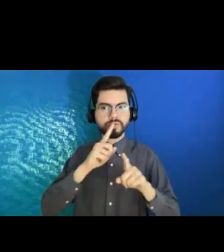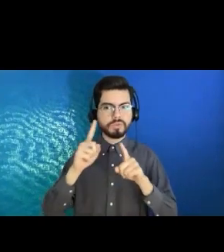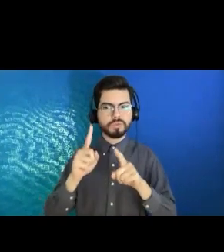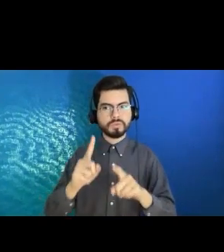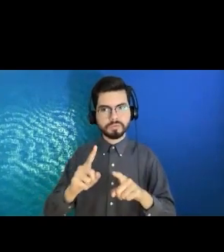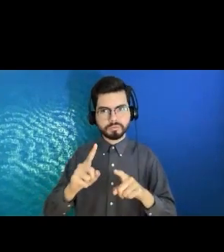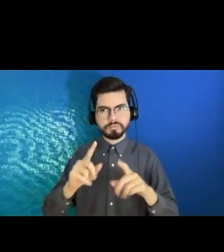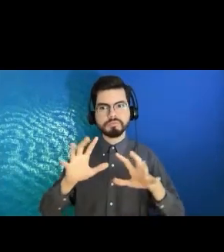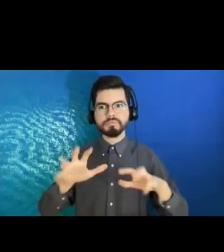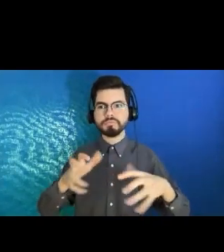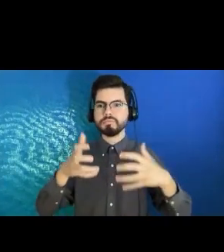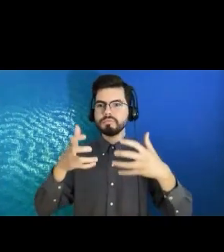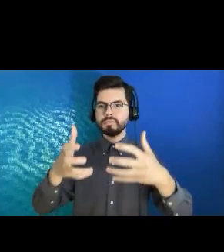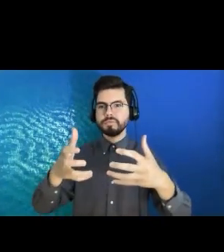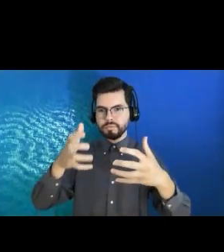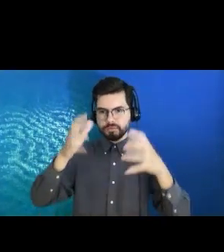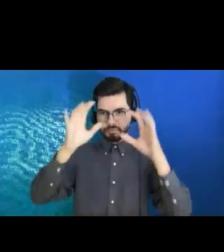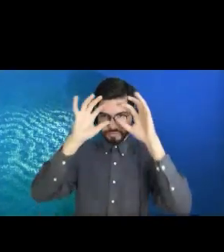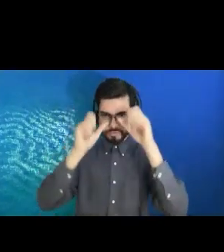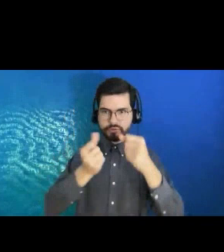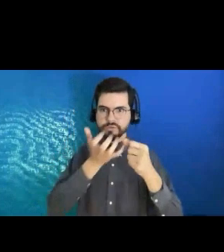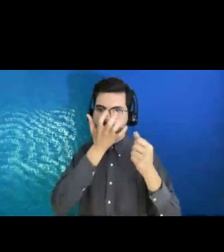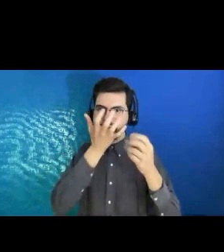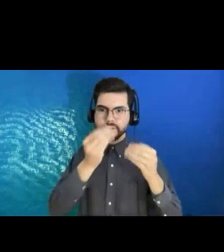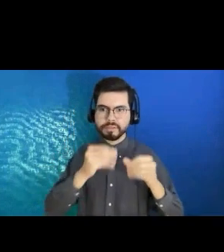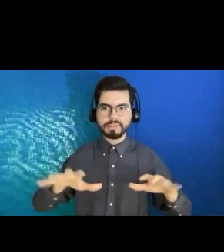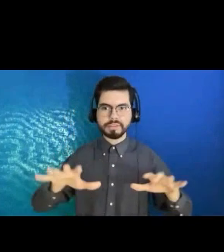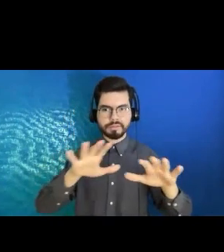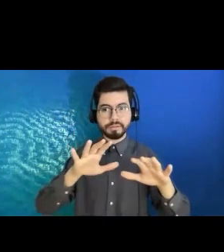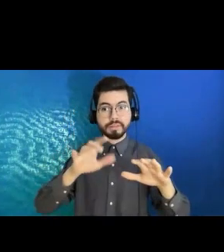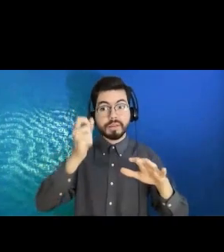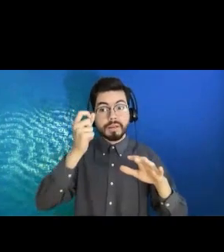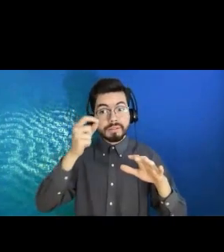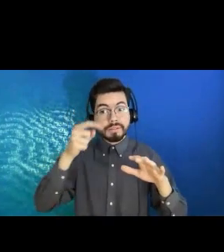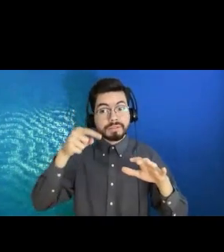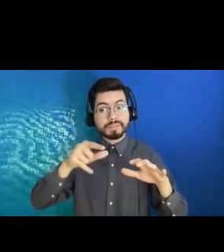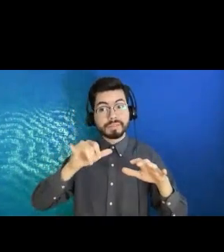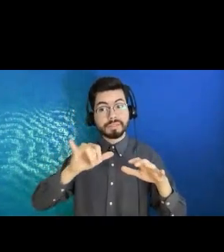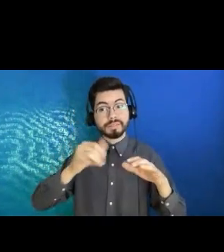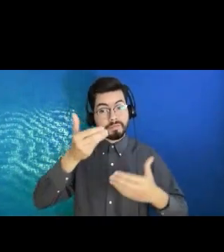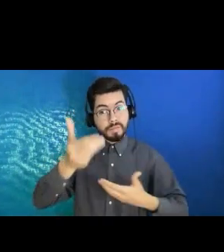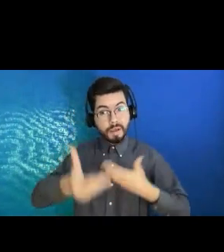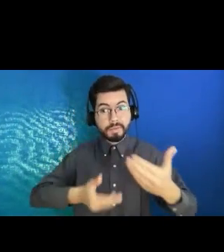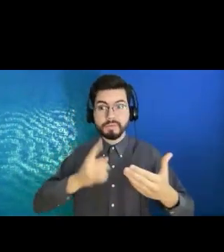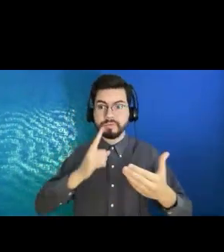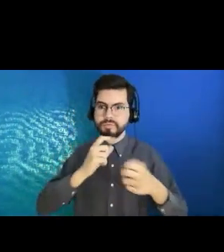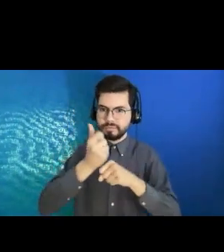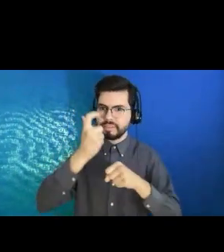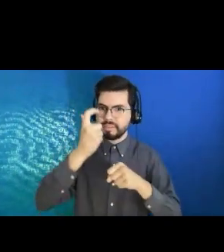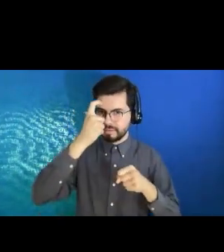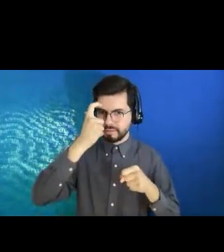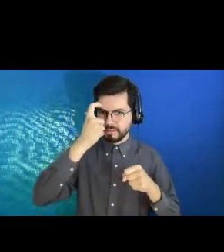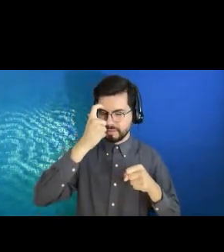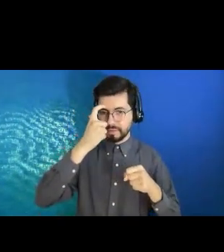to grasslands in ways that it makes sense. The world's kind of ready for it